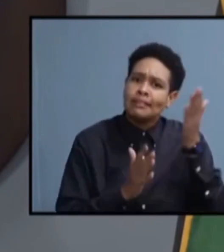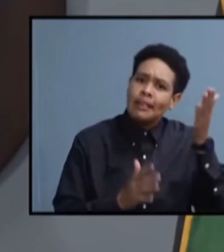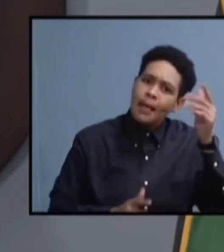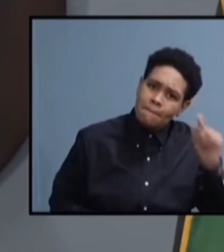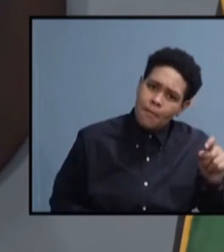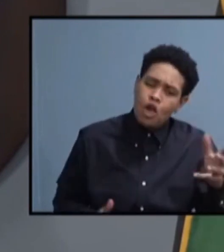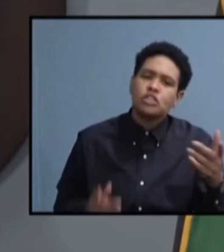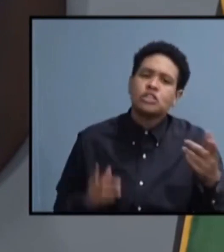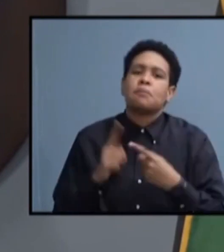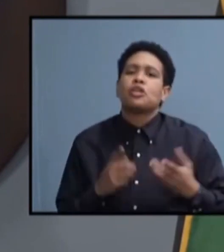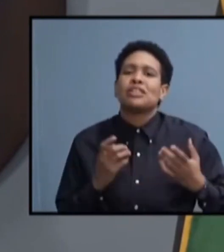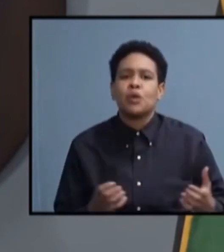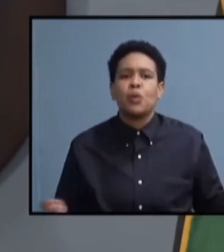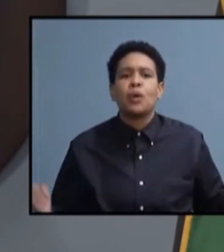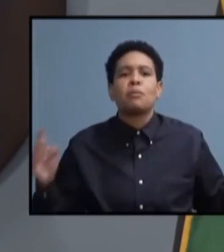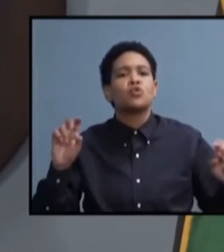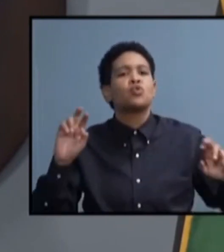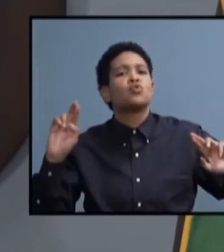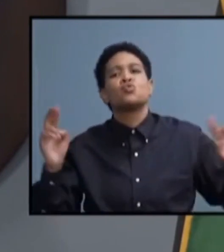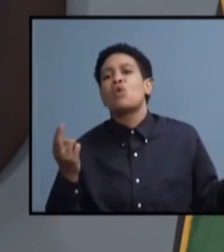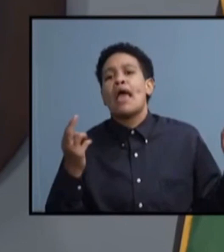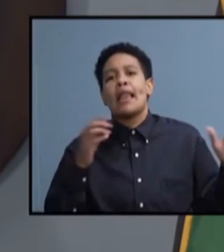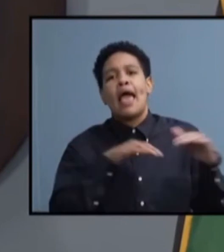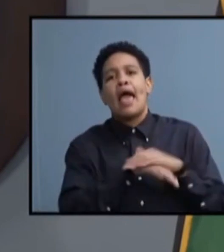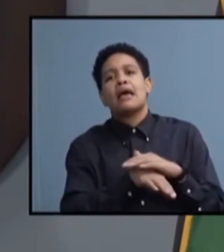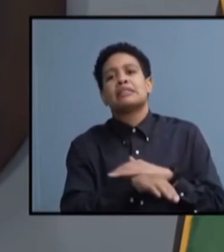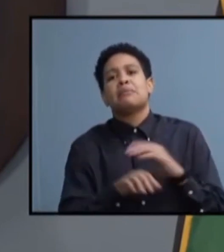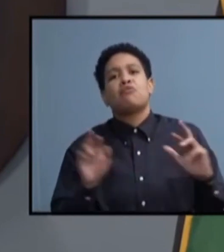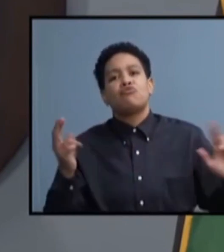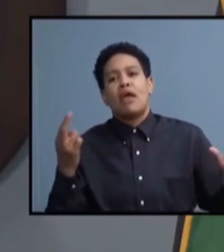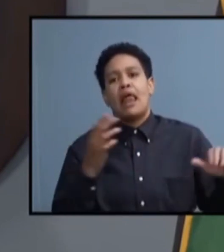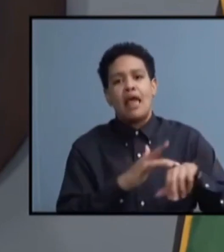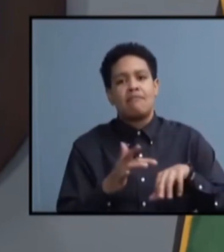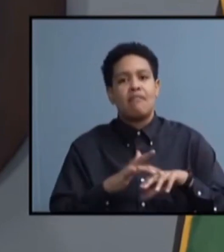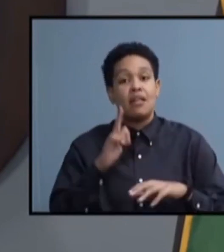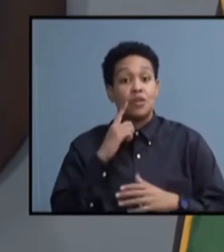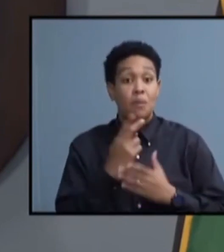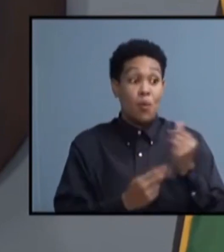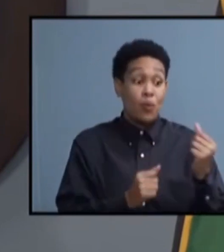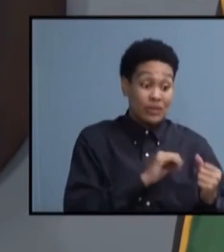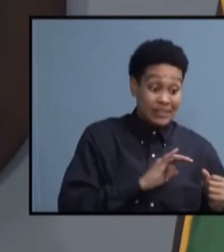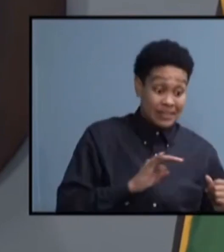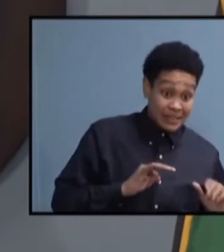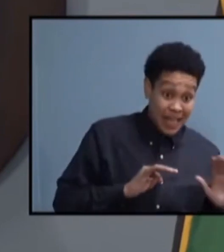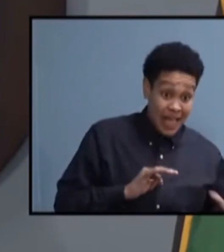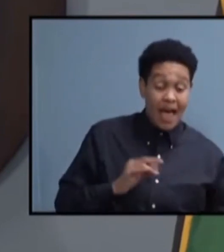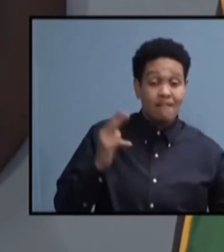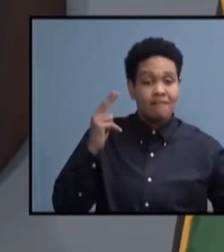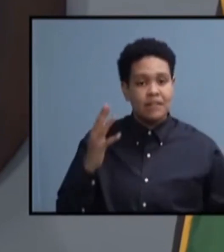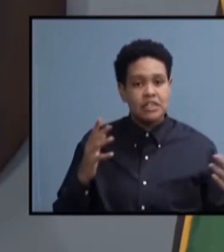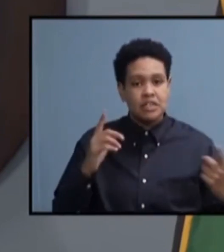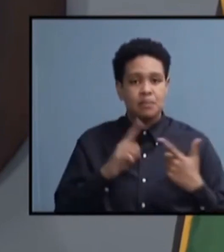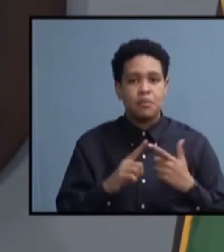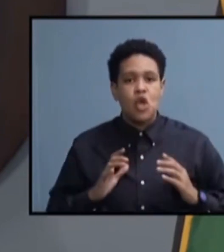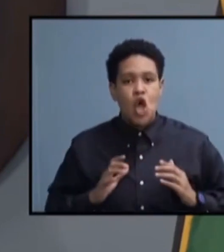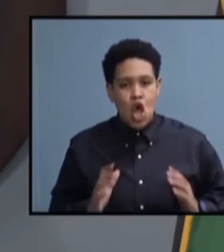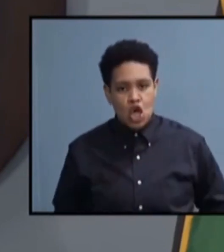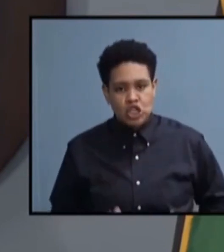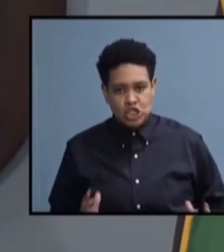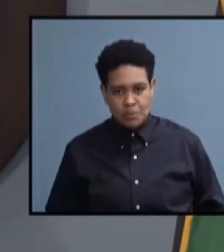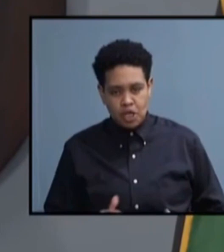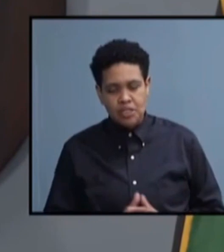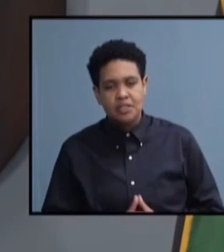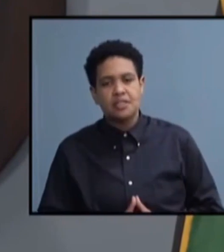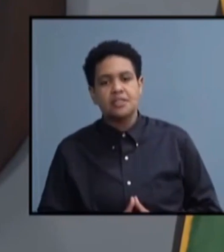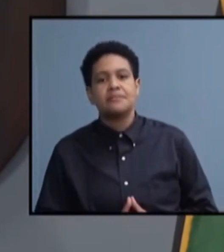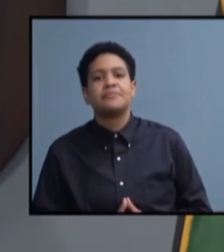and equipment should be readily accessible to both employees, visitors, and customers.